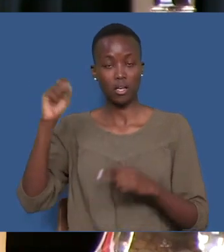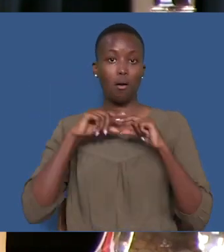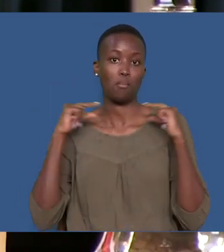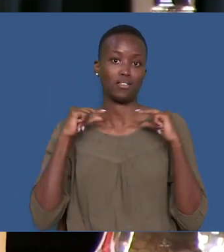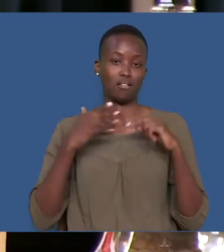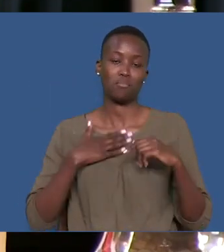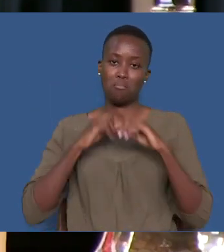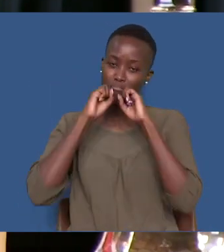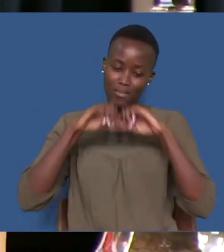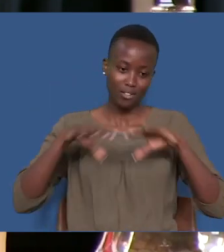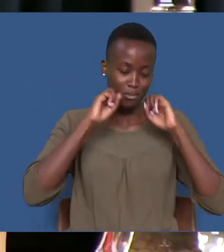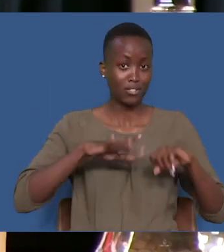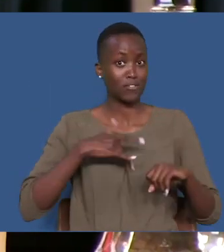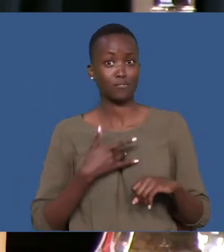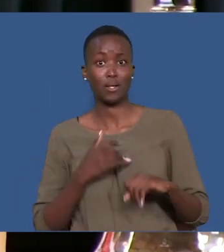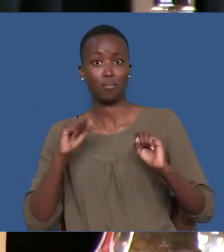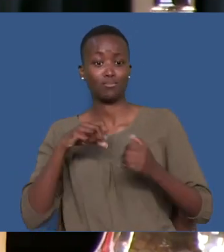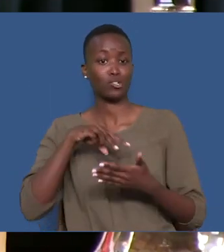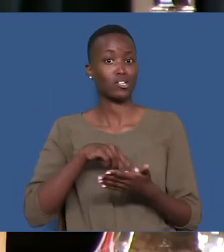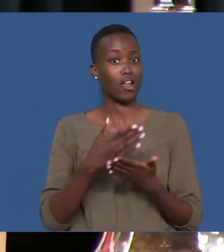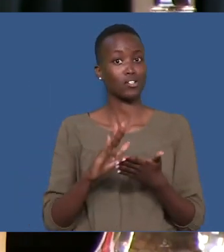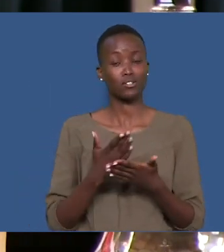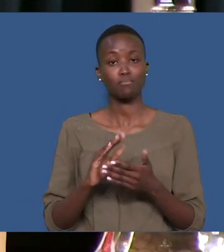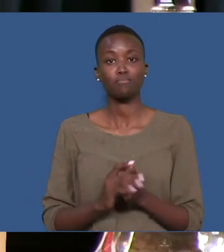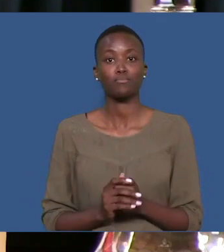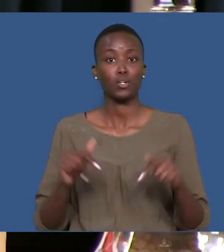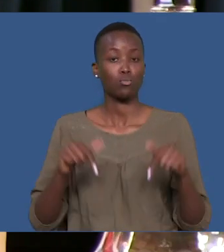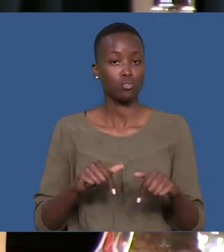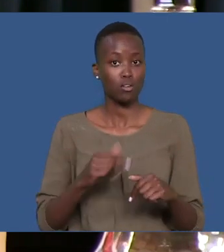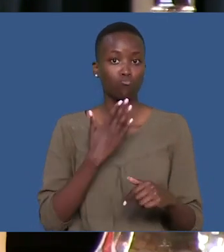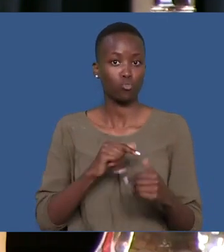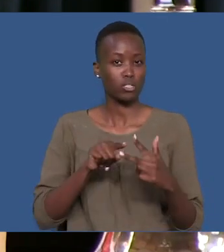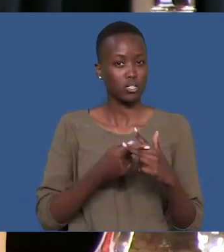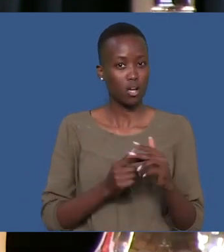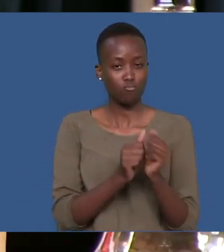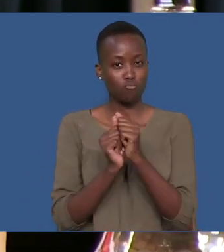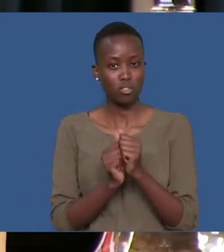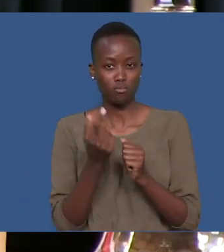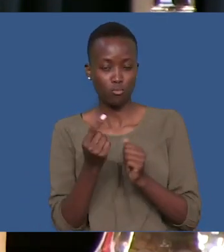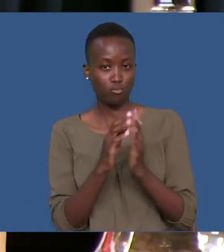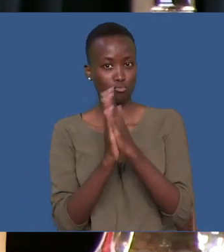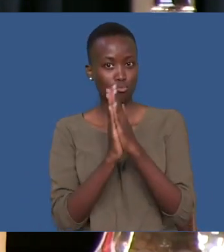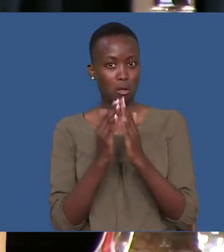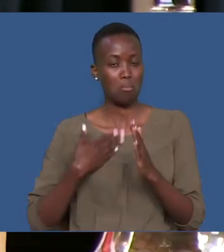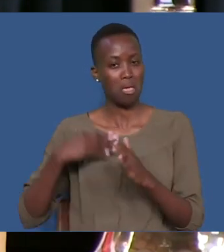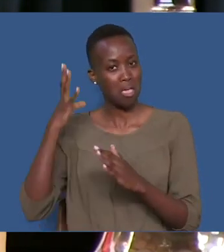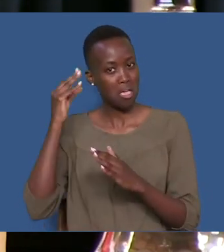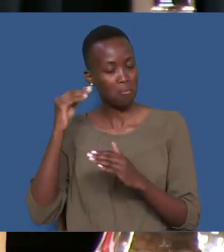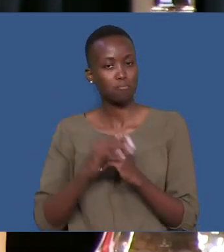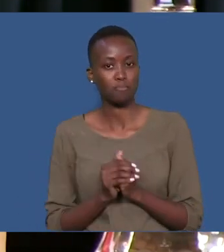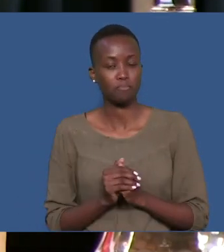be standing here before you. And today I would like to start with a small story I had